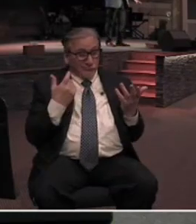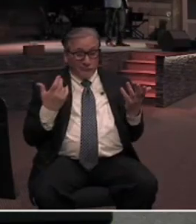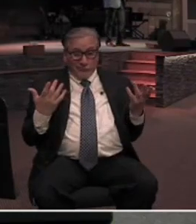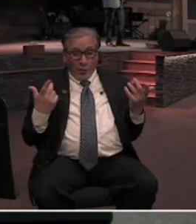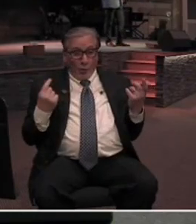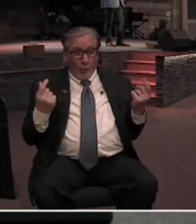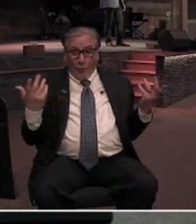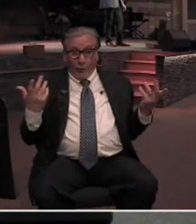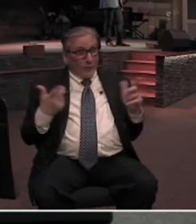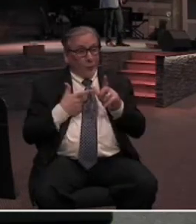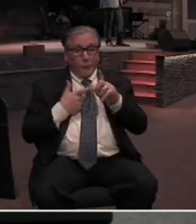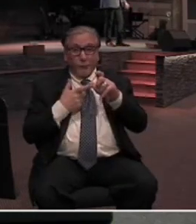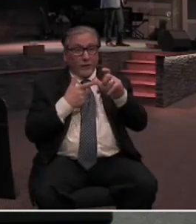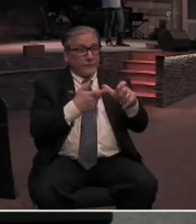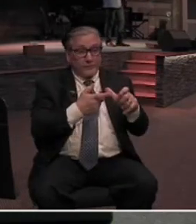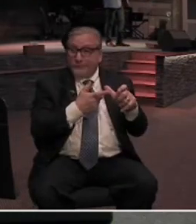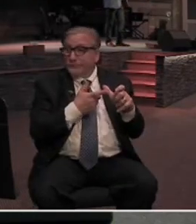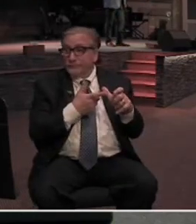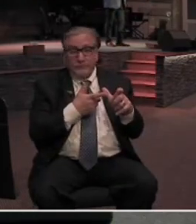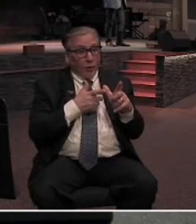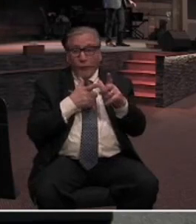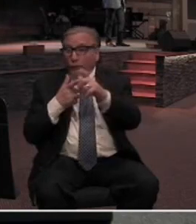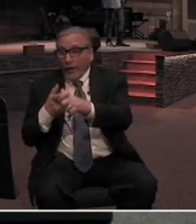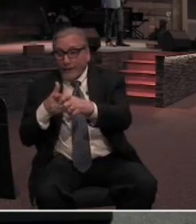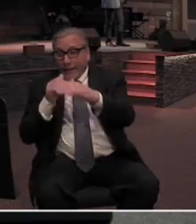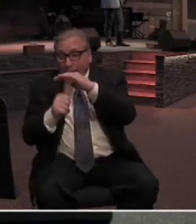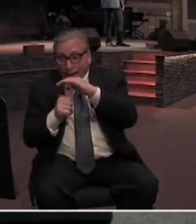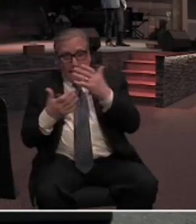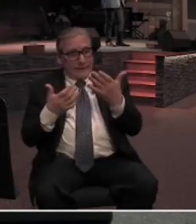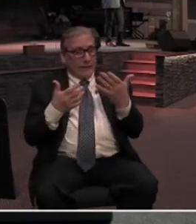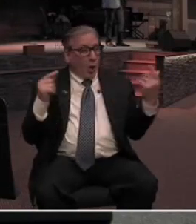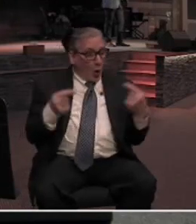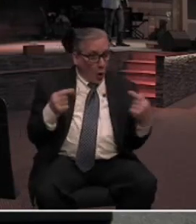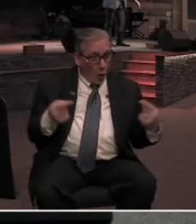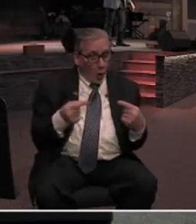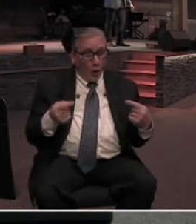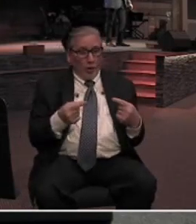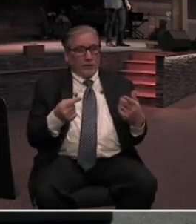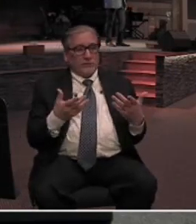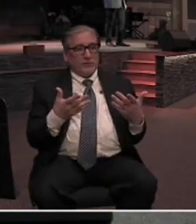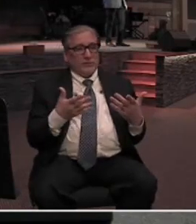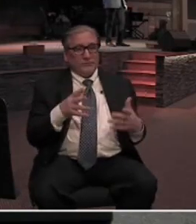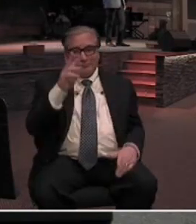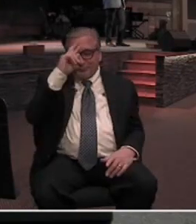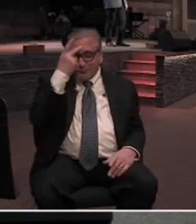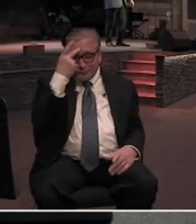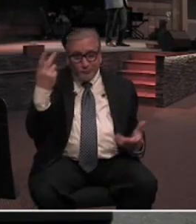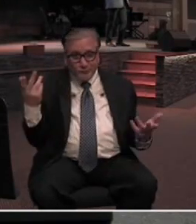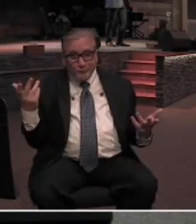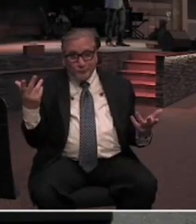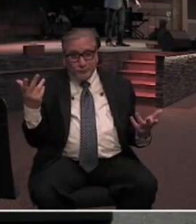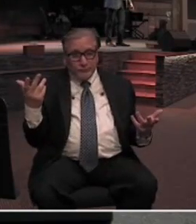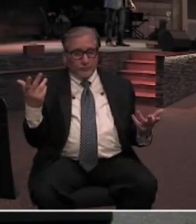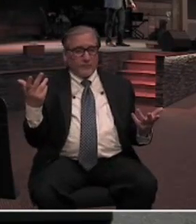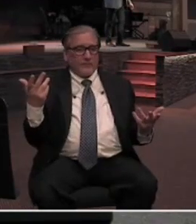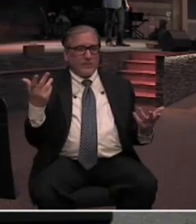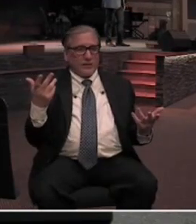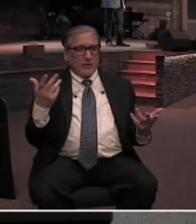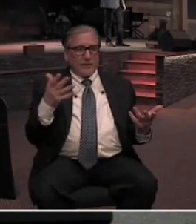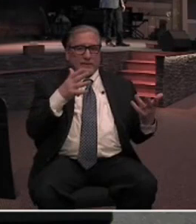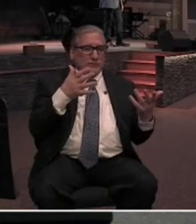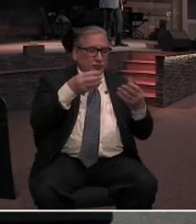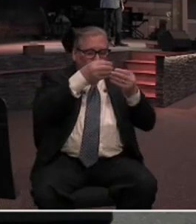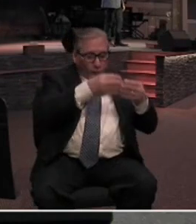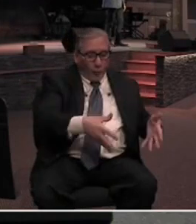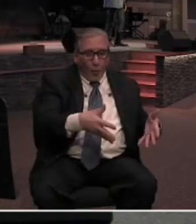run and get hurt and be misunderstood and suffered loss.